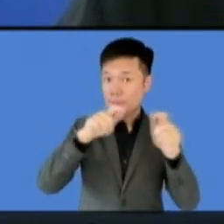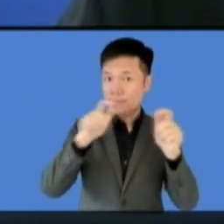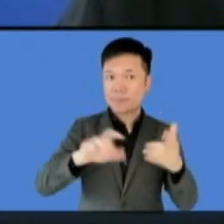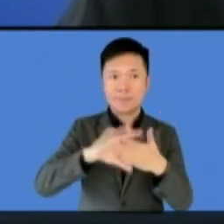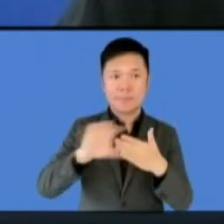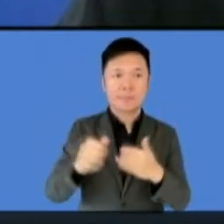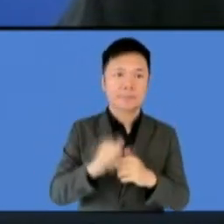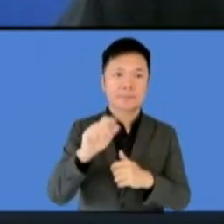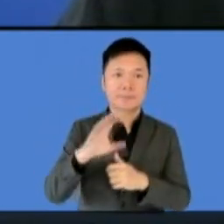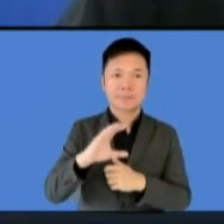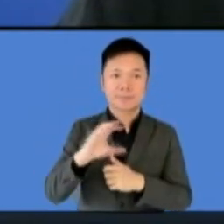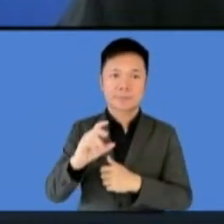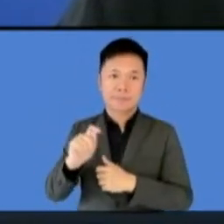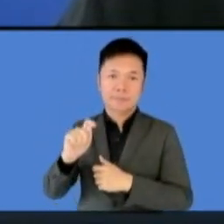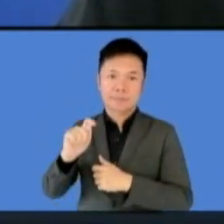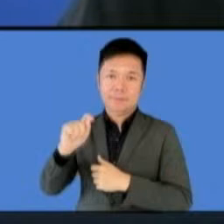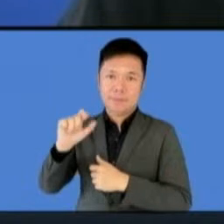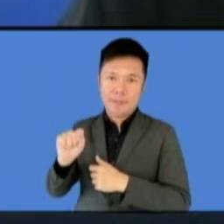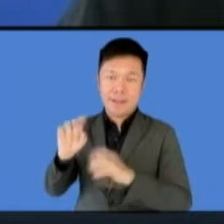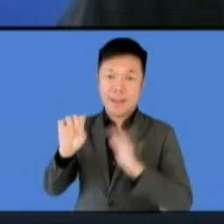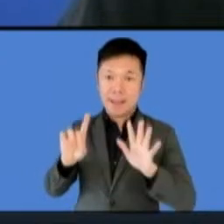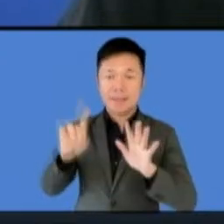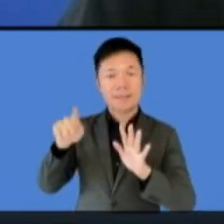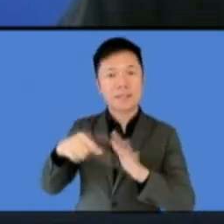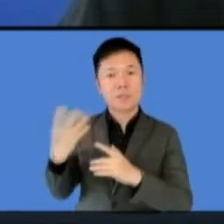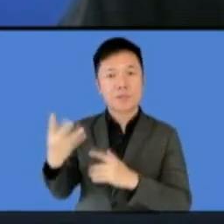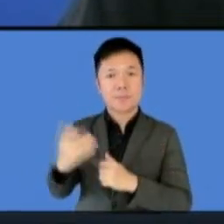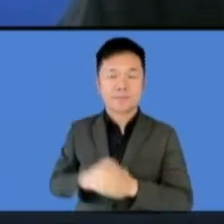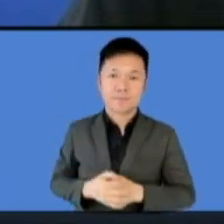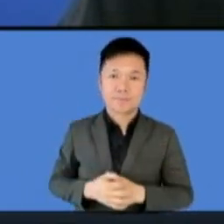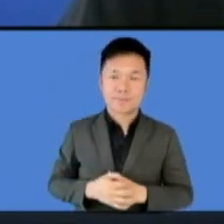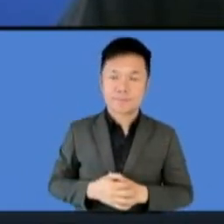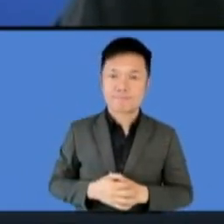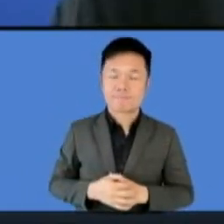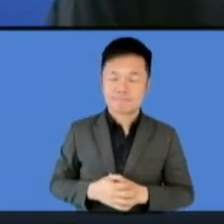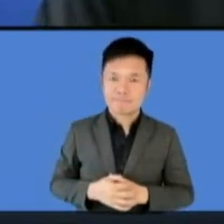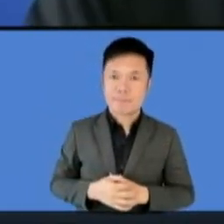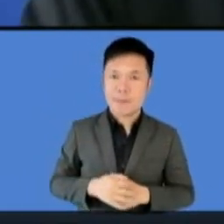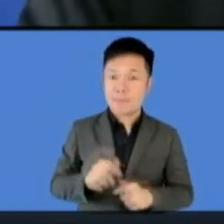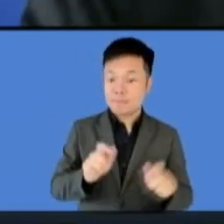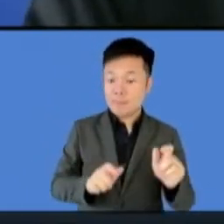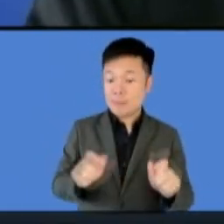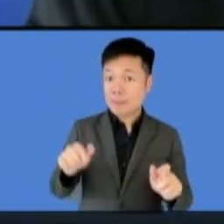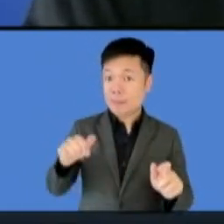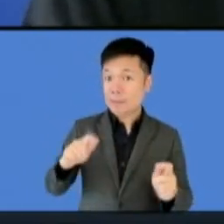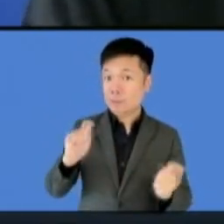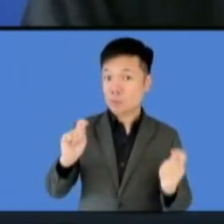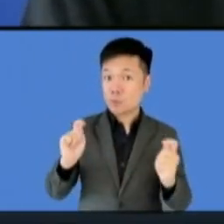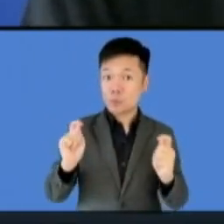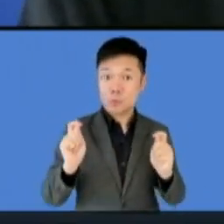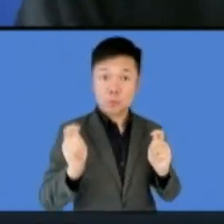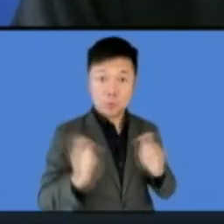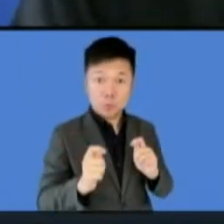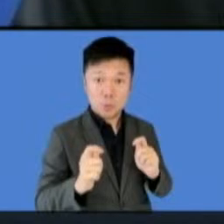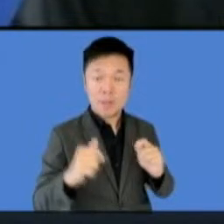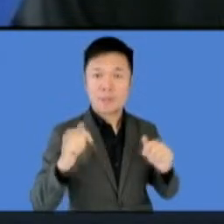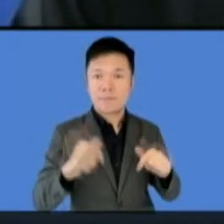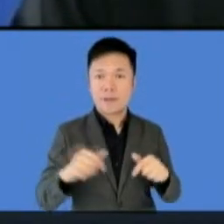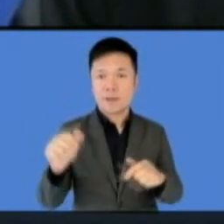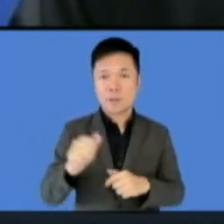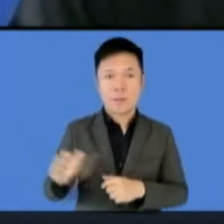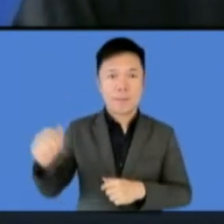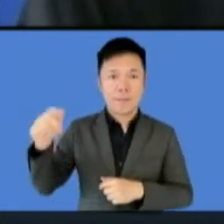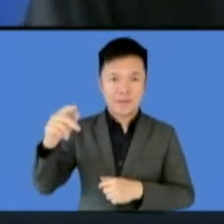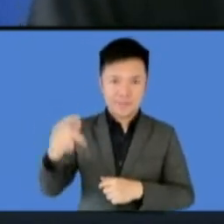ESCAP/CST8/4, Demographic Trends and Intergenerational Relations in Asia and the Pacific. Under this